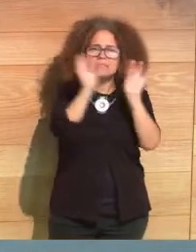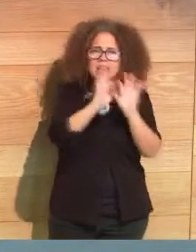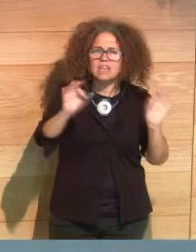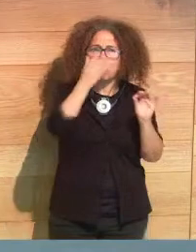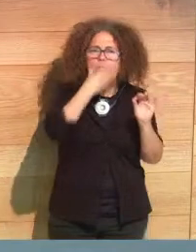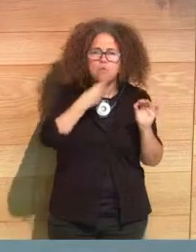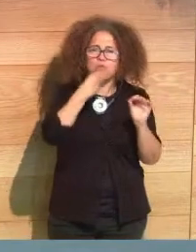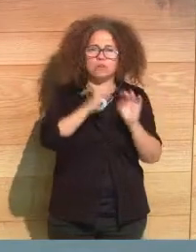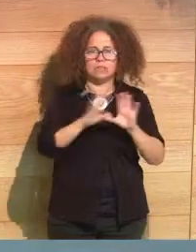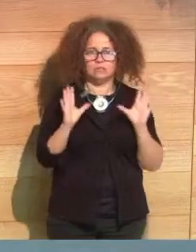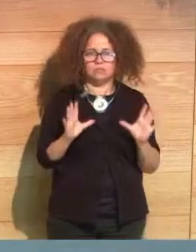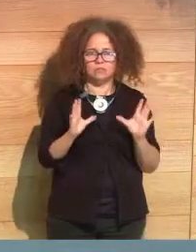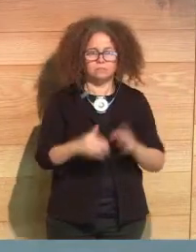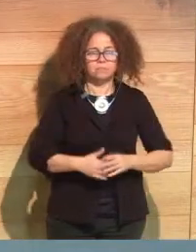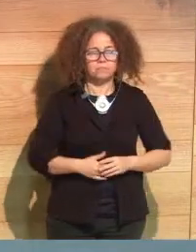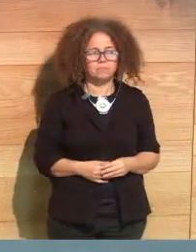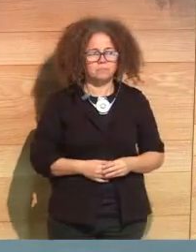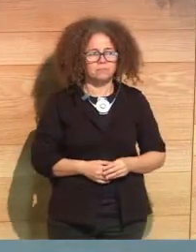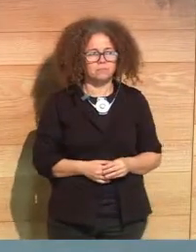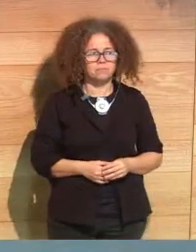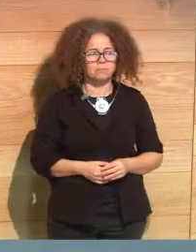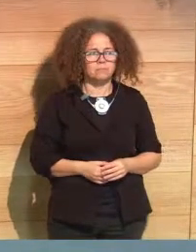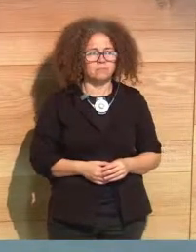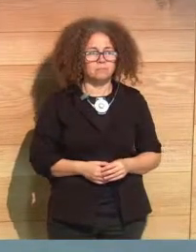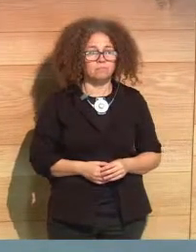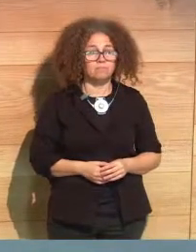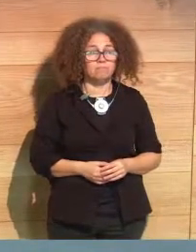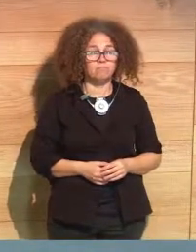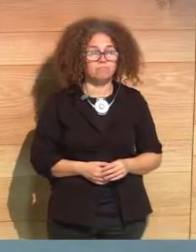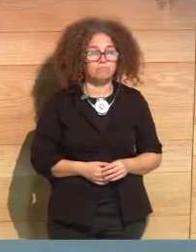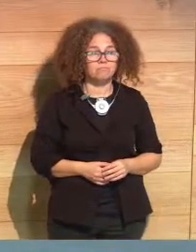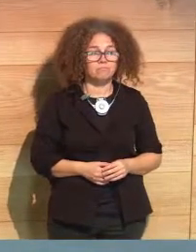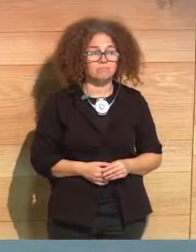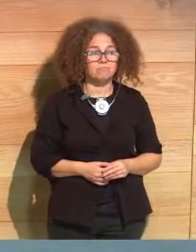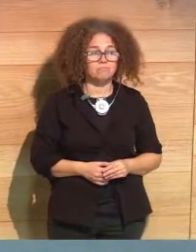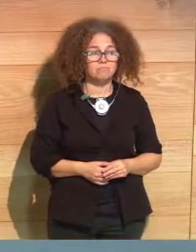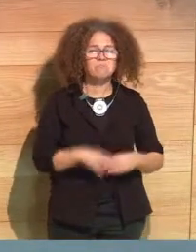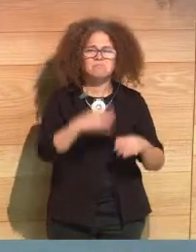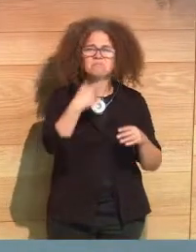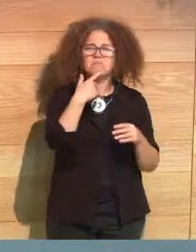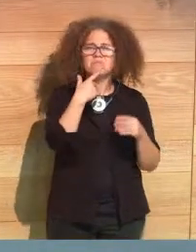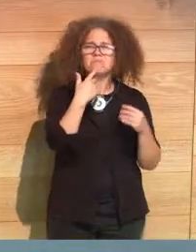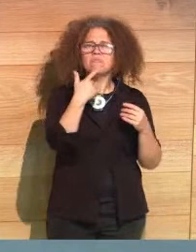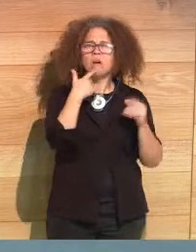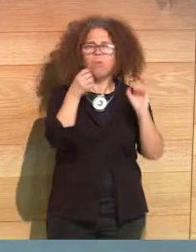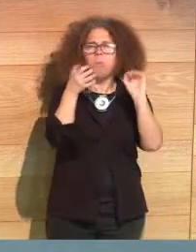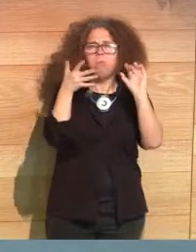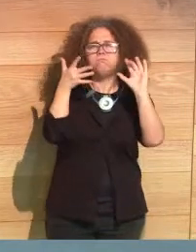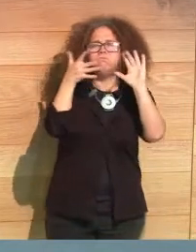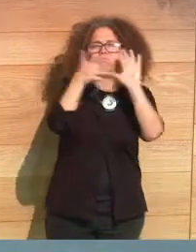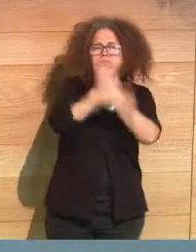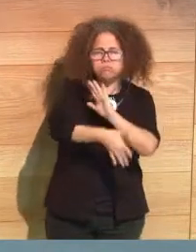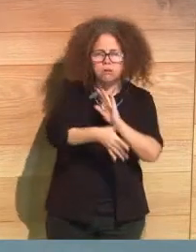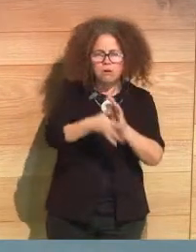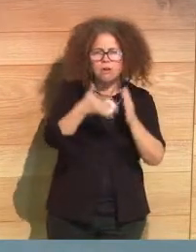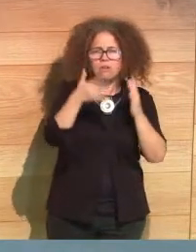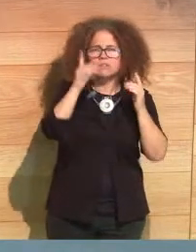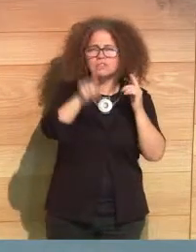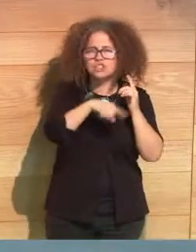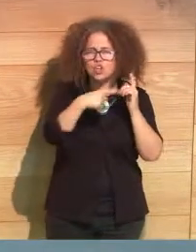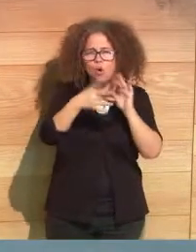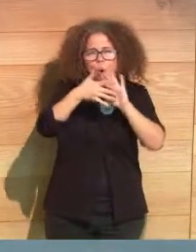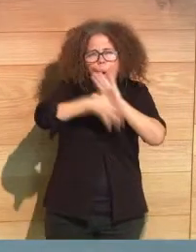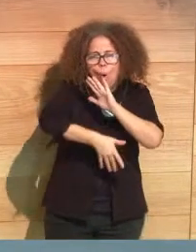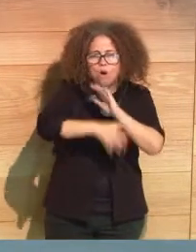it say much? That's a question I'm still asking. And the rest of the exhibition, I think, develops a lot about